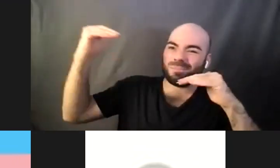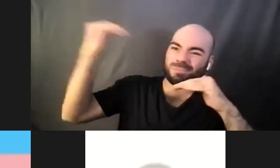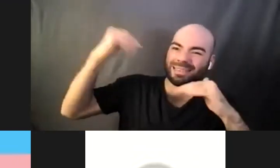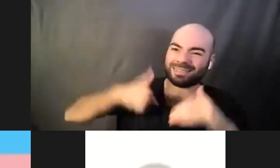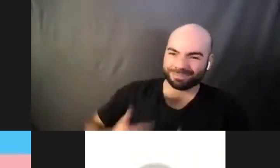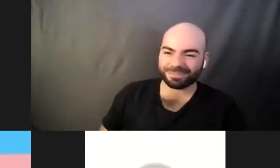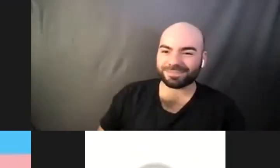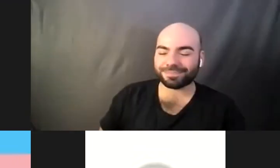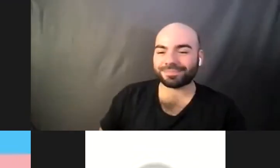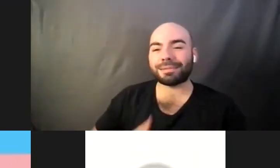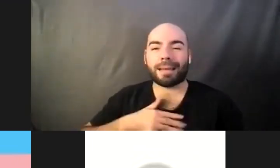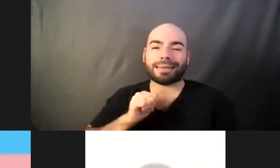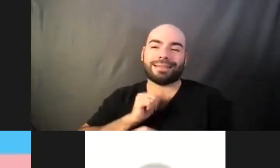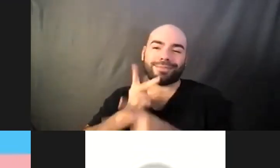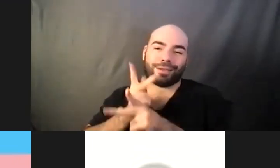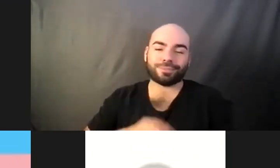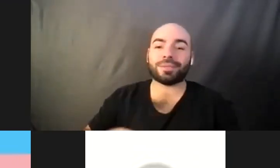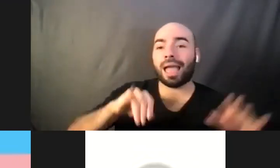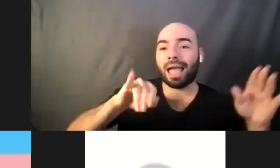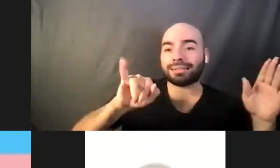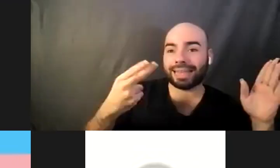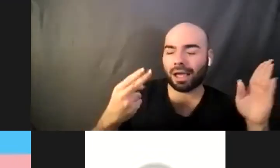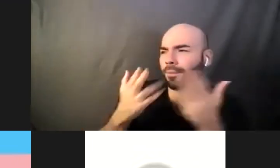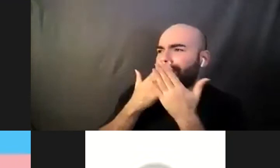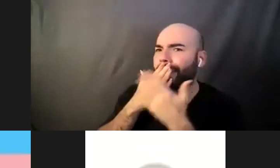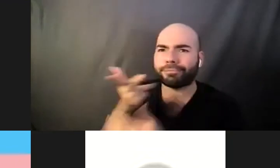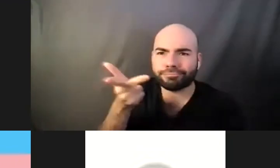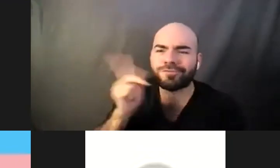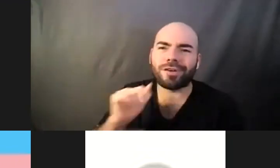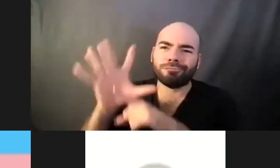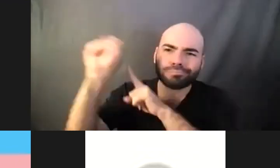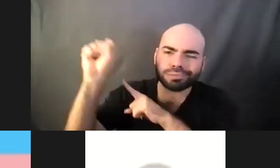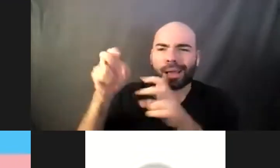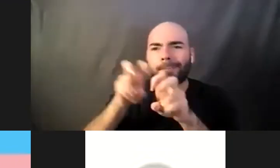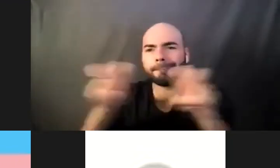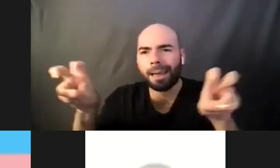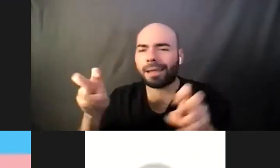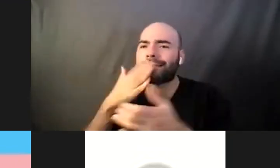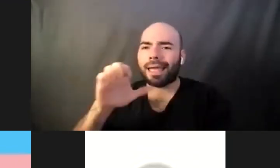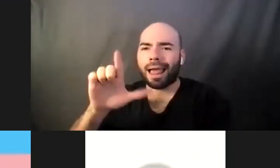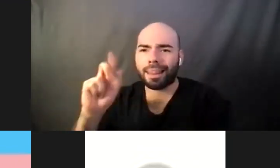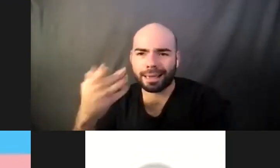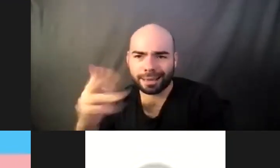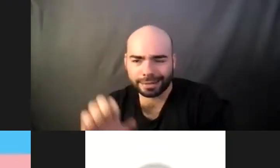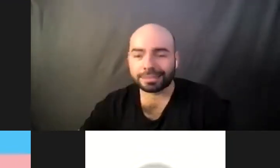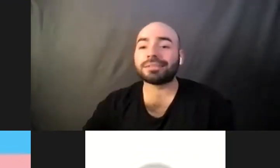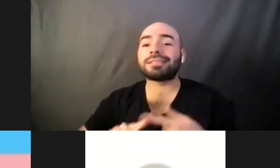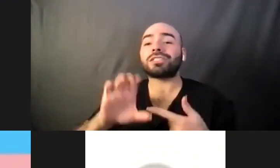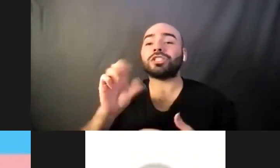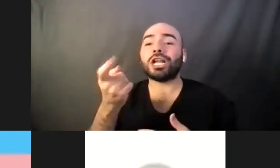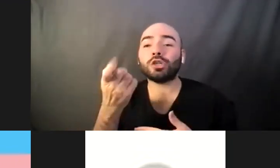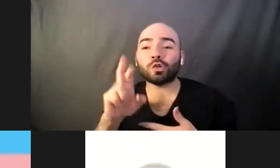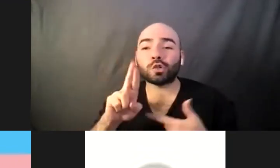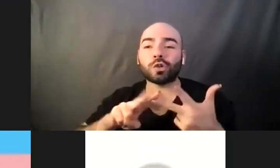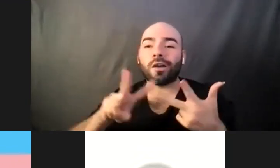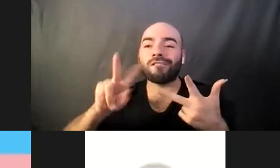Well, thank you all for this fantastic panel. I want to thank Elegance, Chester, and Vanessa for coming through and blessing us